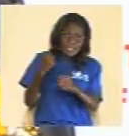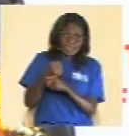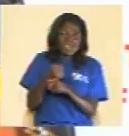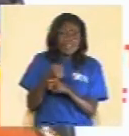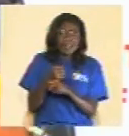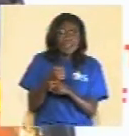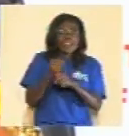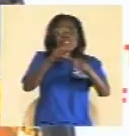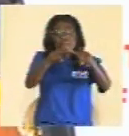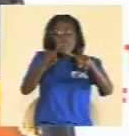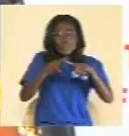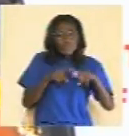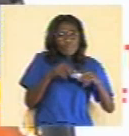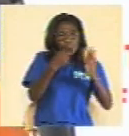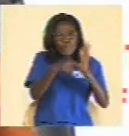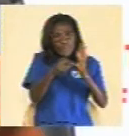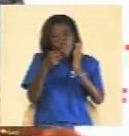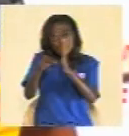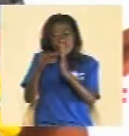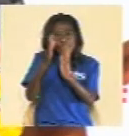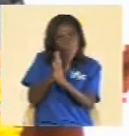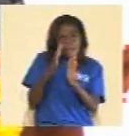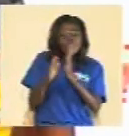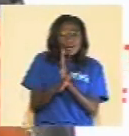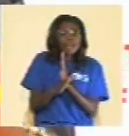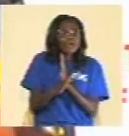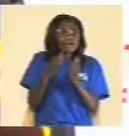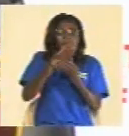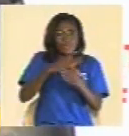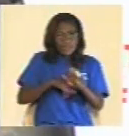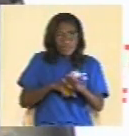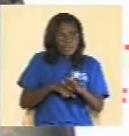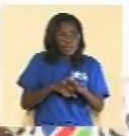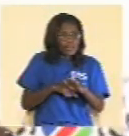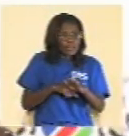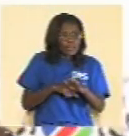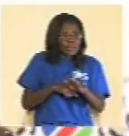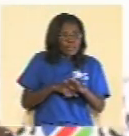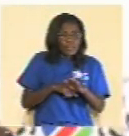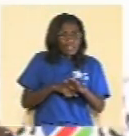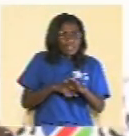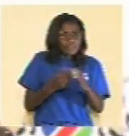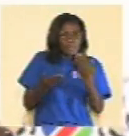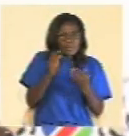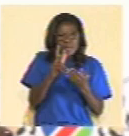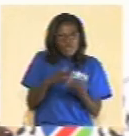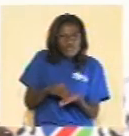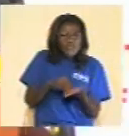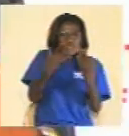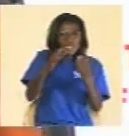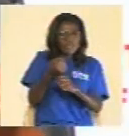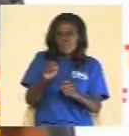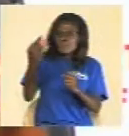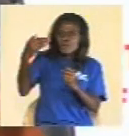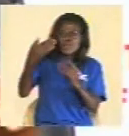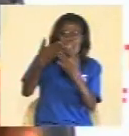we have different guidelines that we can follow. Some that says 12 months, some that says 24 months. So the clinician, you have to decide. Now imagine.